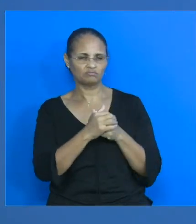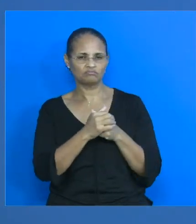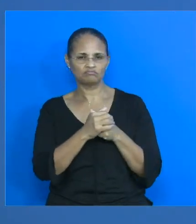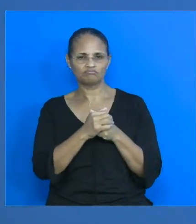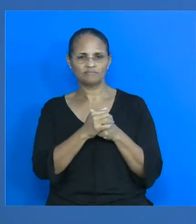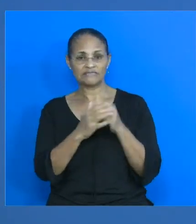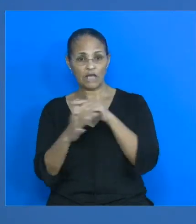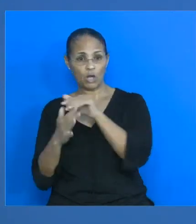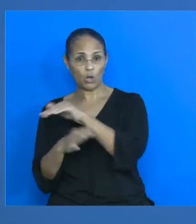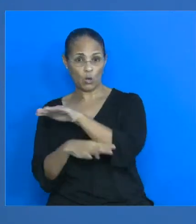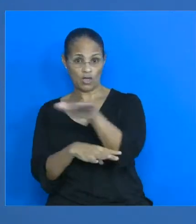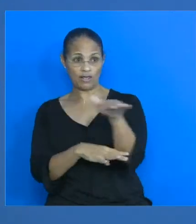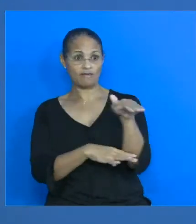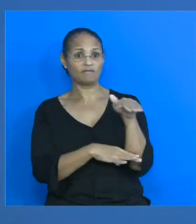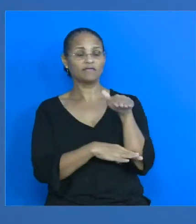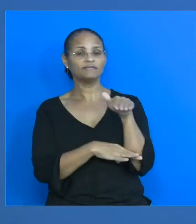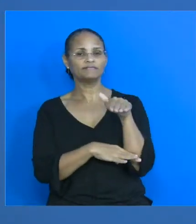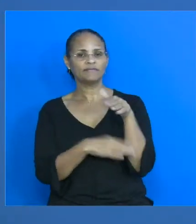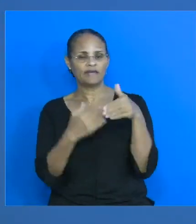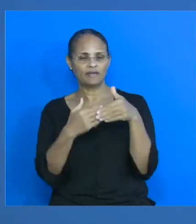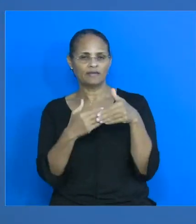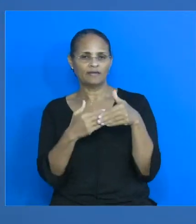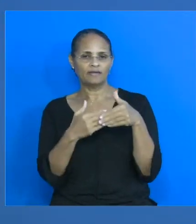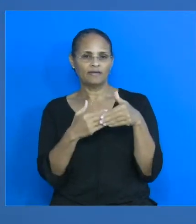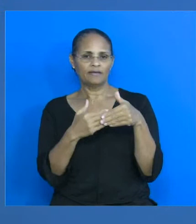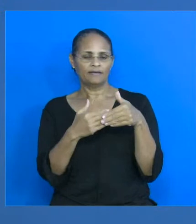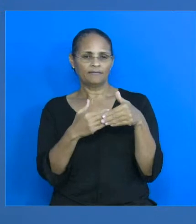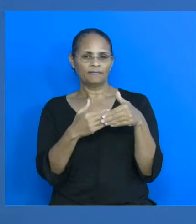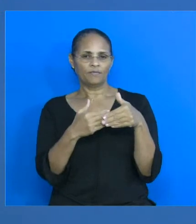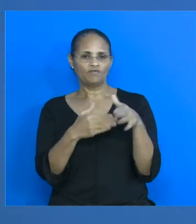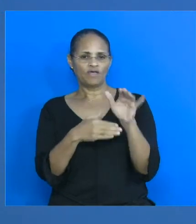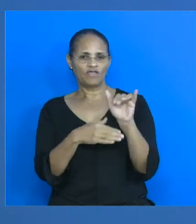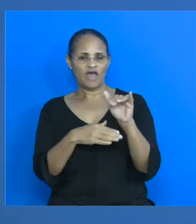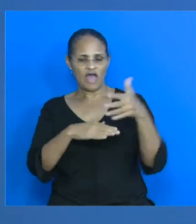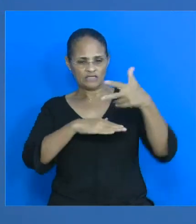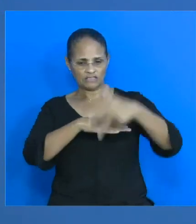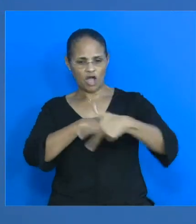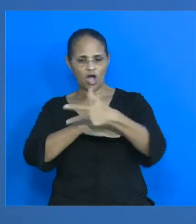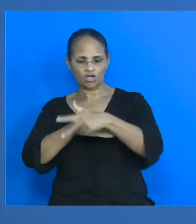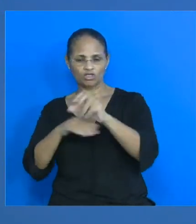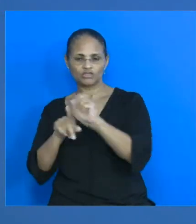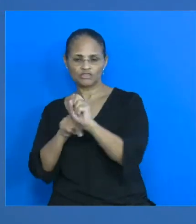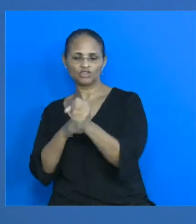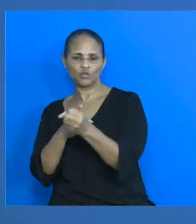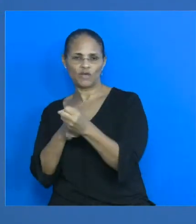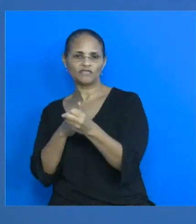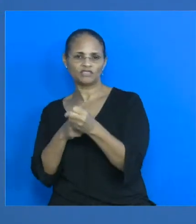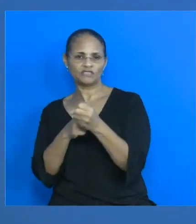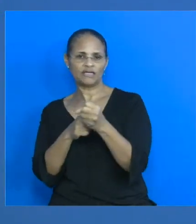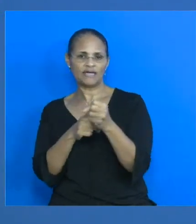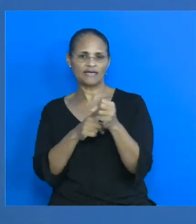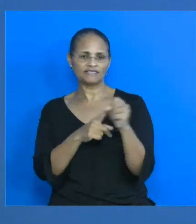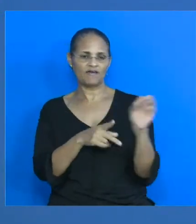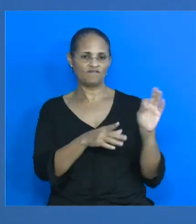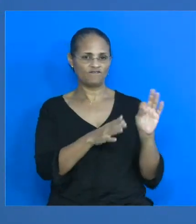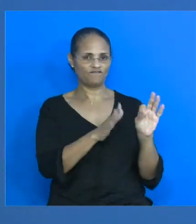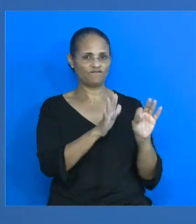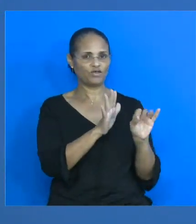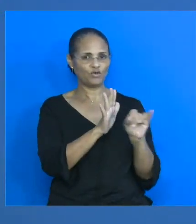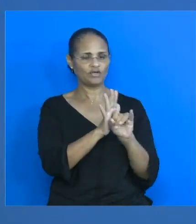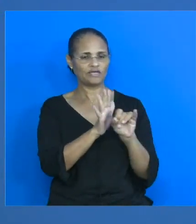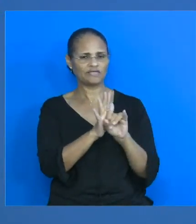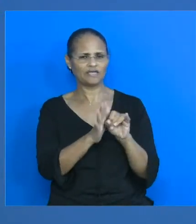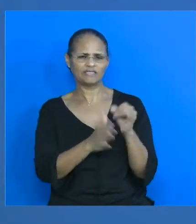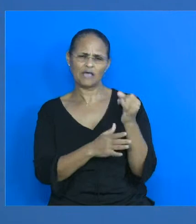Good evening. Following up on that dock situation, as Fiona indicated, Premier, why